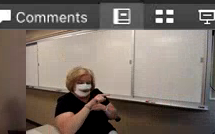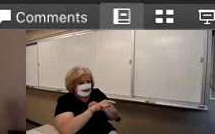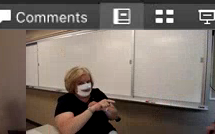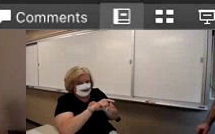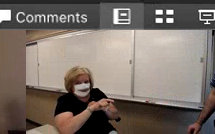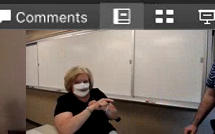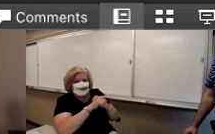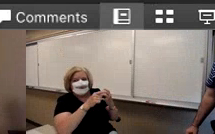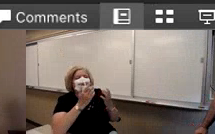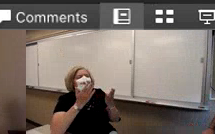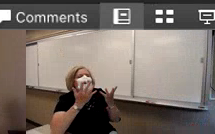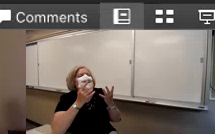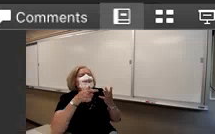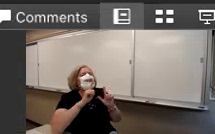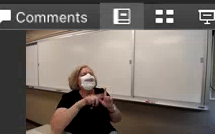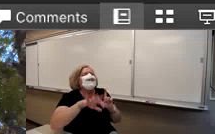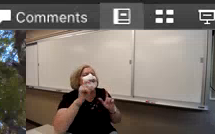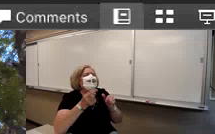me find it.